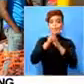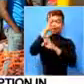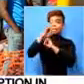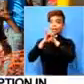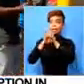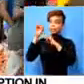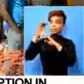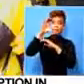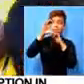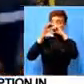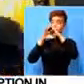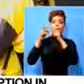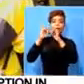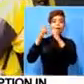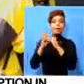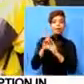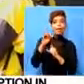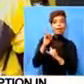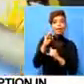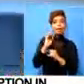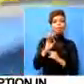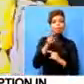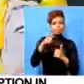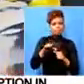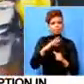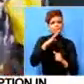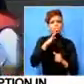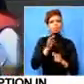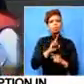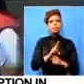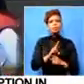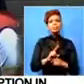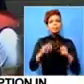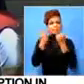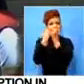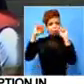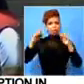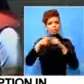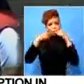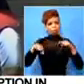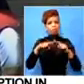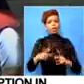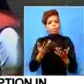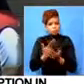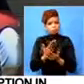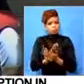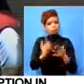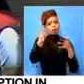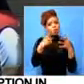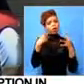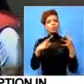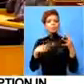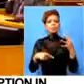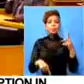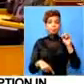principles of transparency, which principles govern democracy, for all of us to verify. Lastly, what is worrying